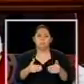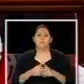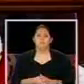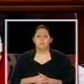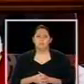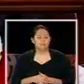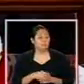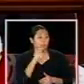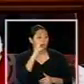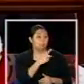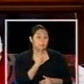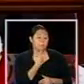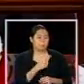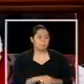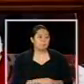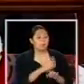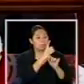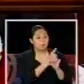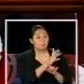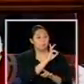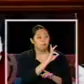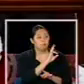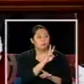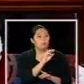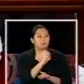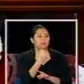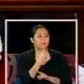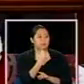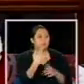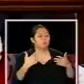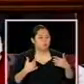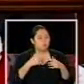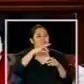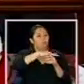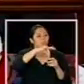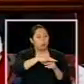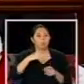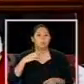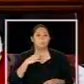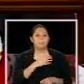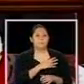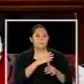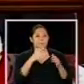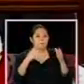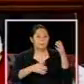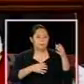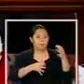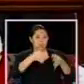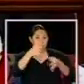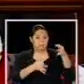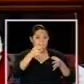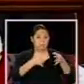Senate President, Your Honor. December 7, 2011, pinagbotohan ho sa Committee on Justice